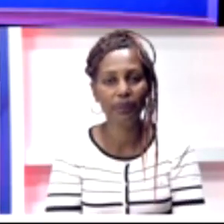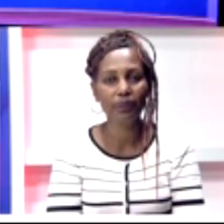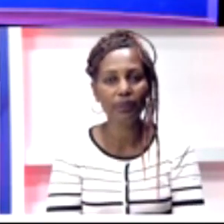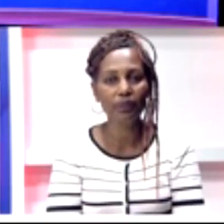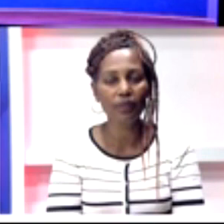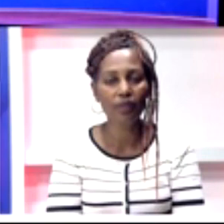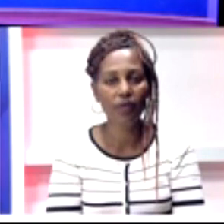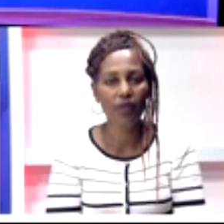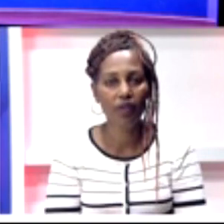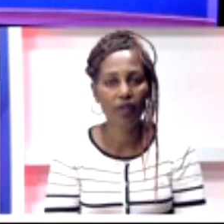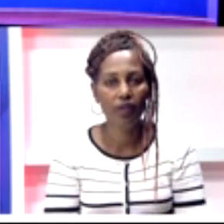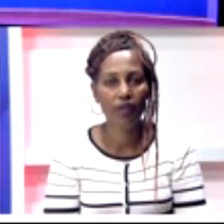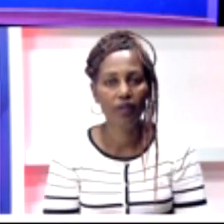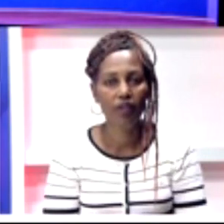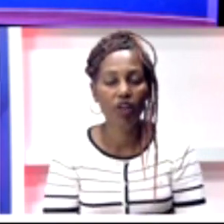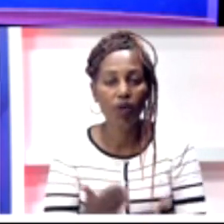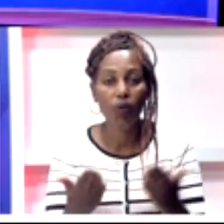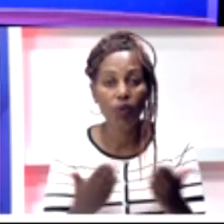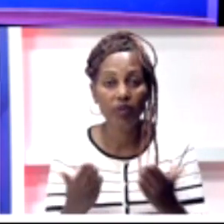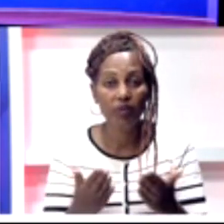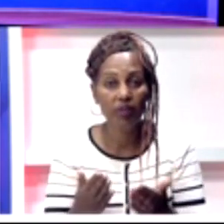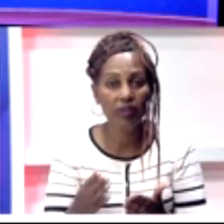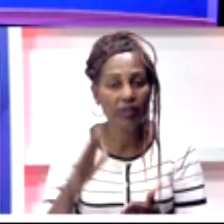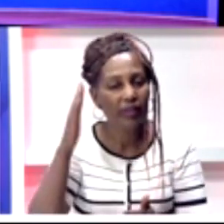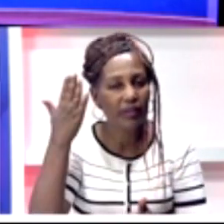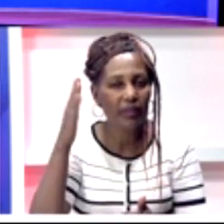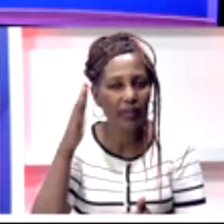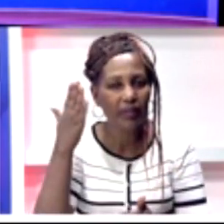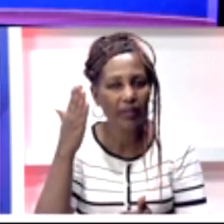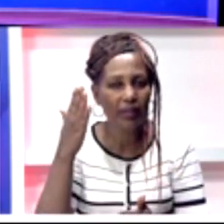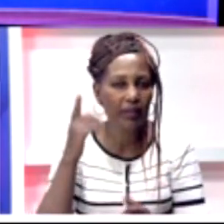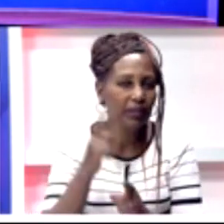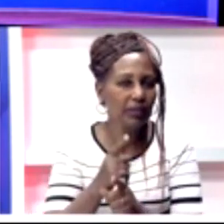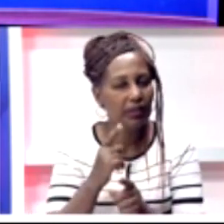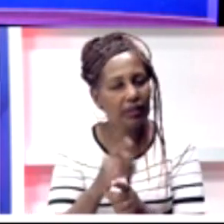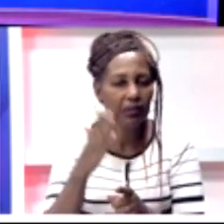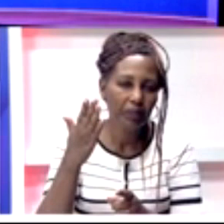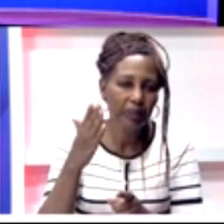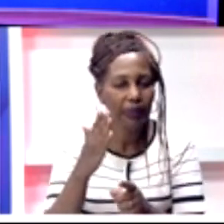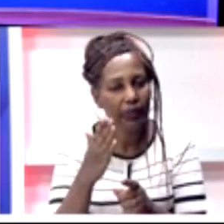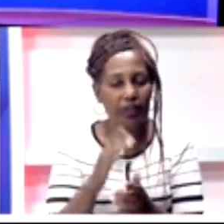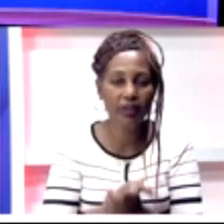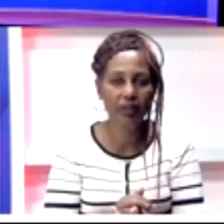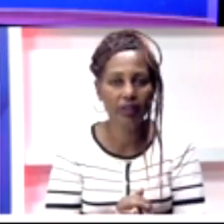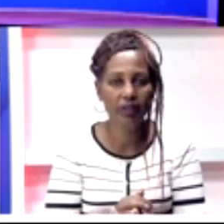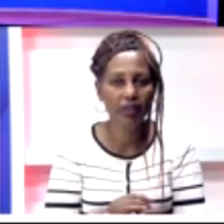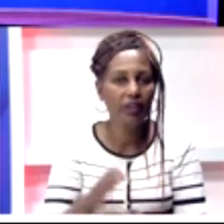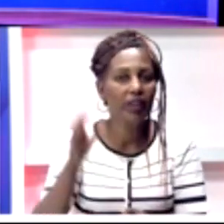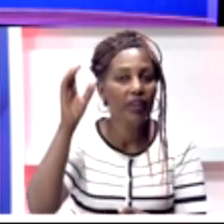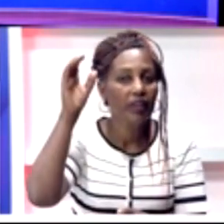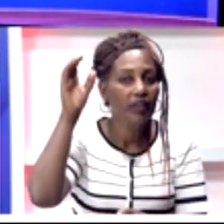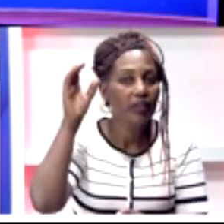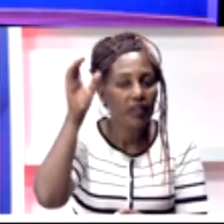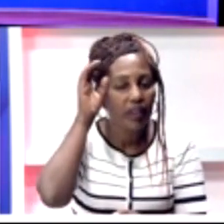Where there is uncertain or unsure message. Charlie and Donnie